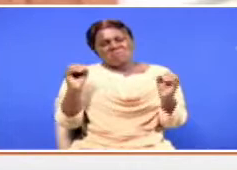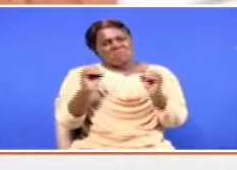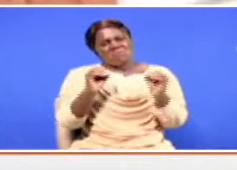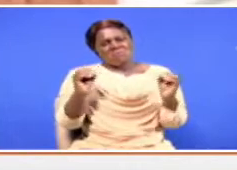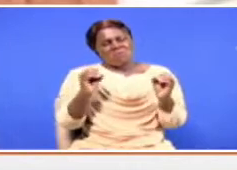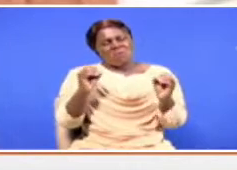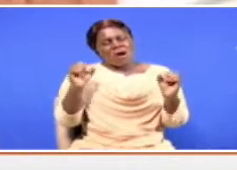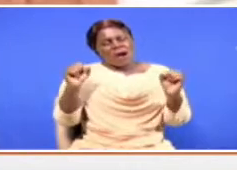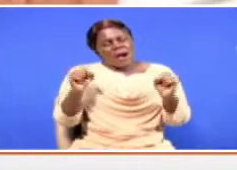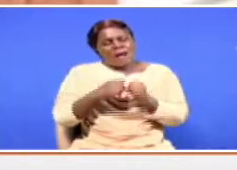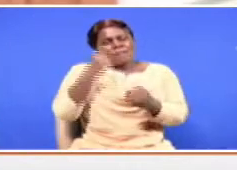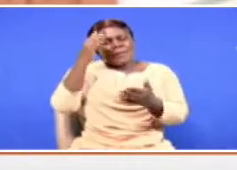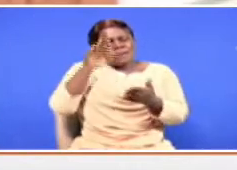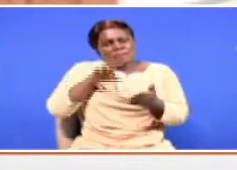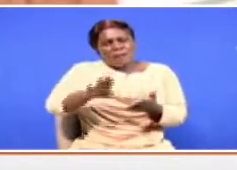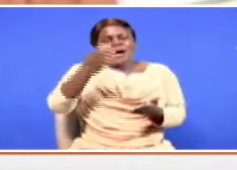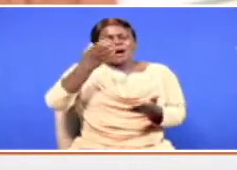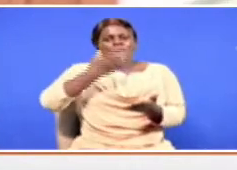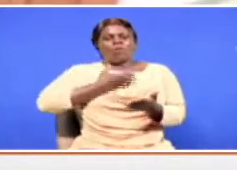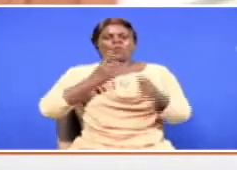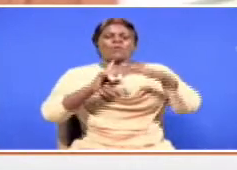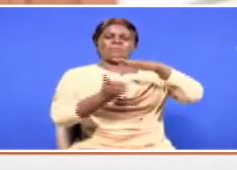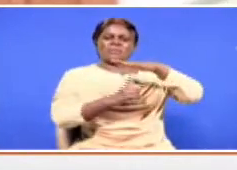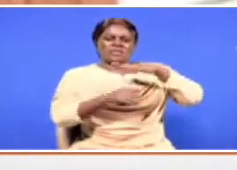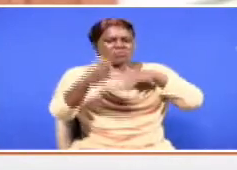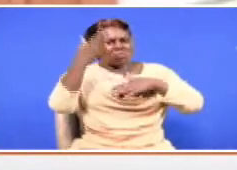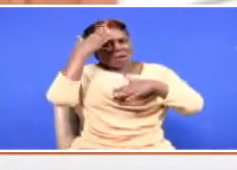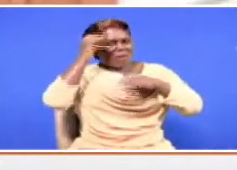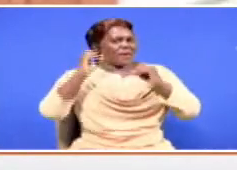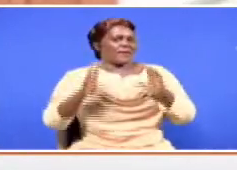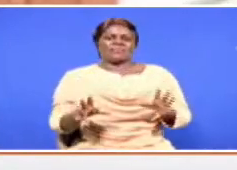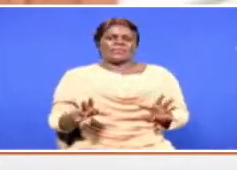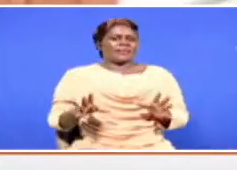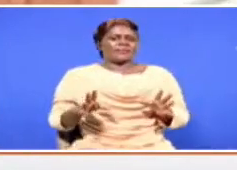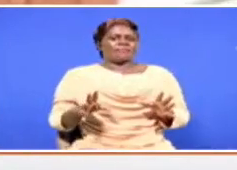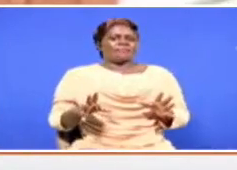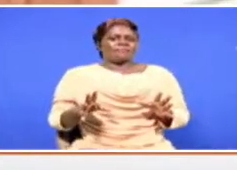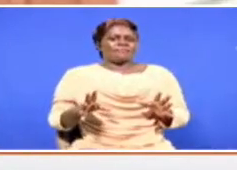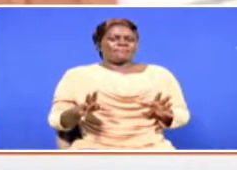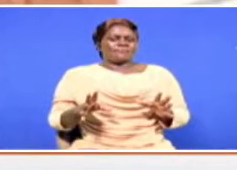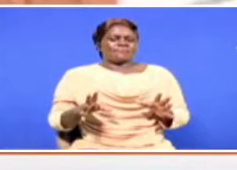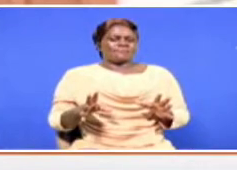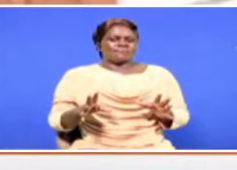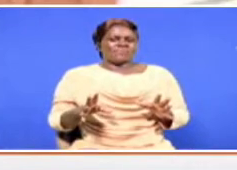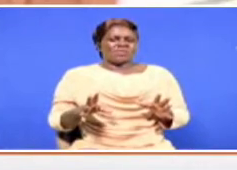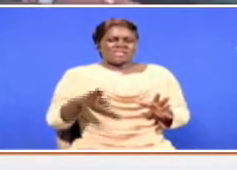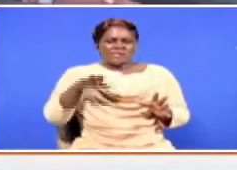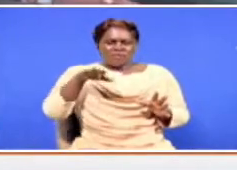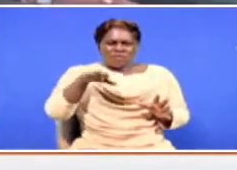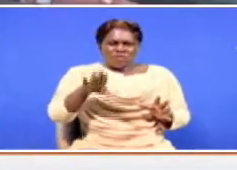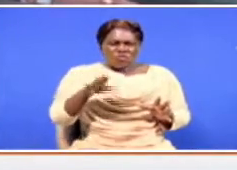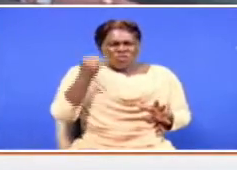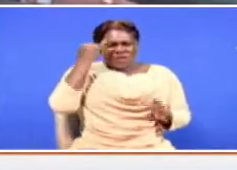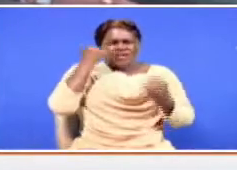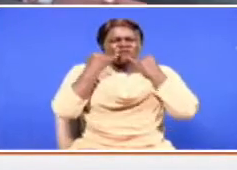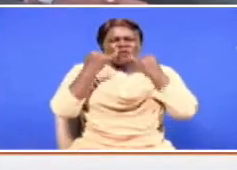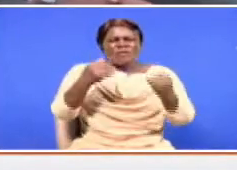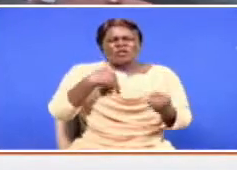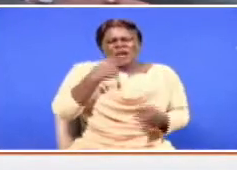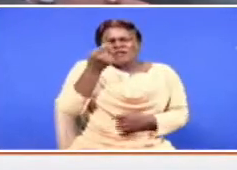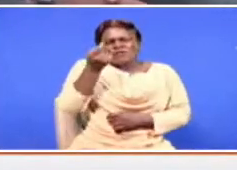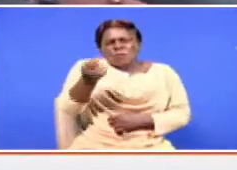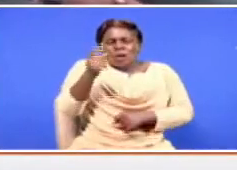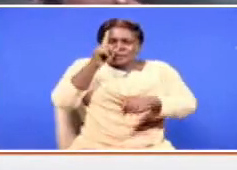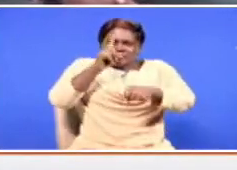what is going on in your ministries or departments. You have very scanty information.